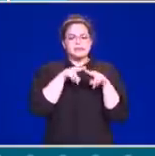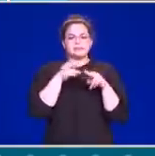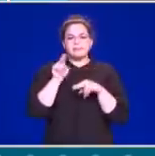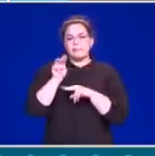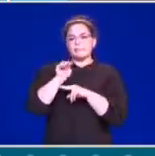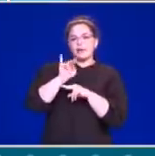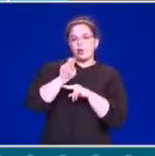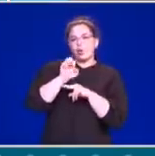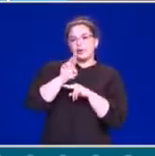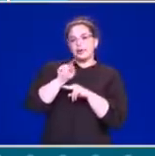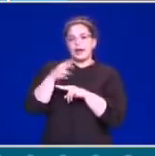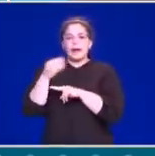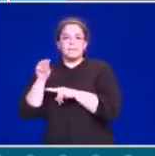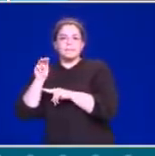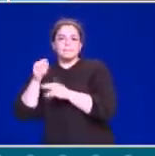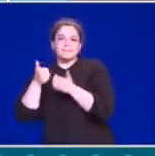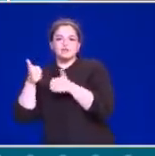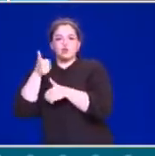of 2020.